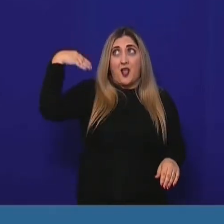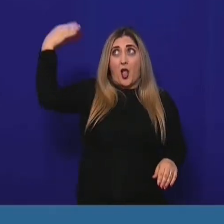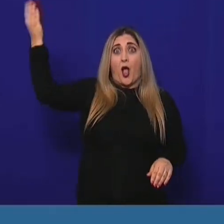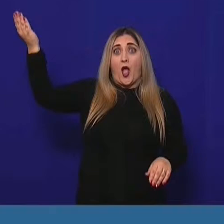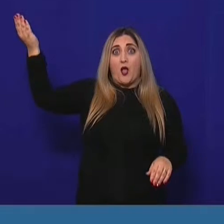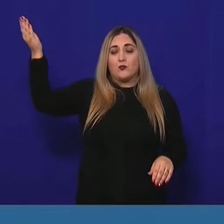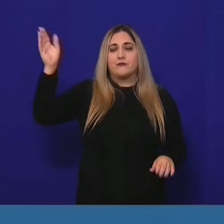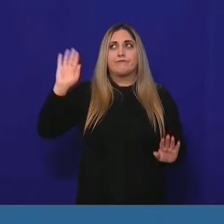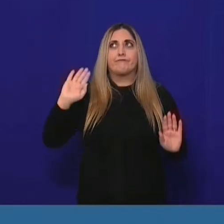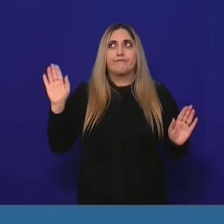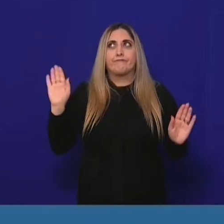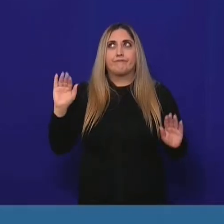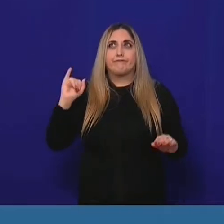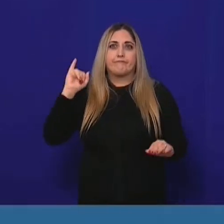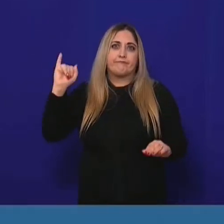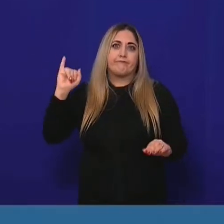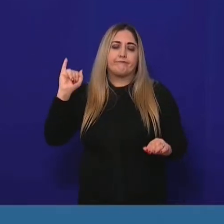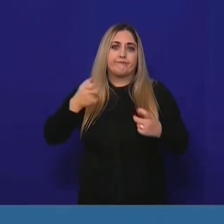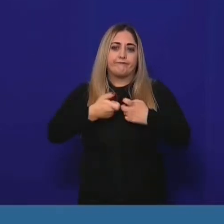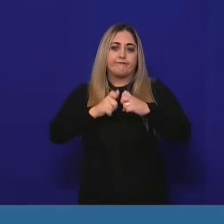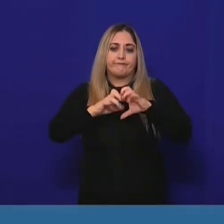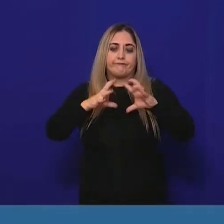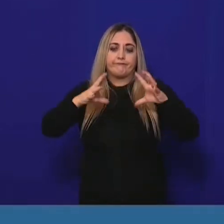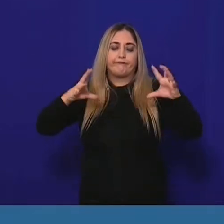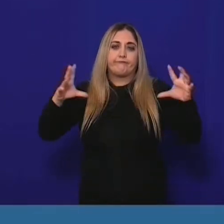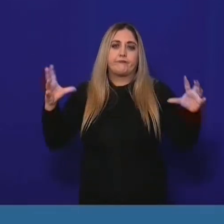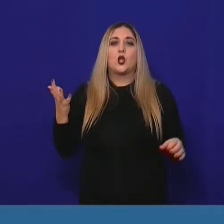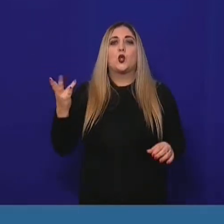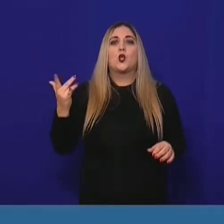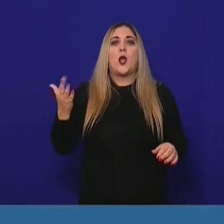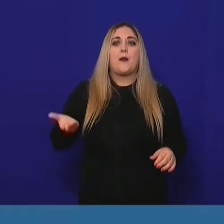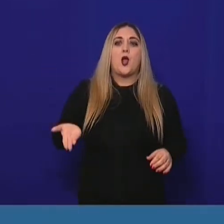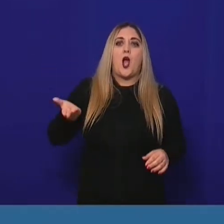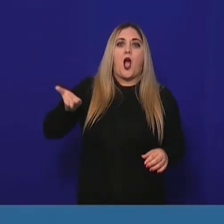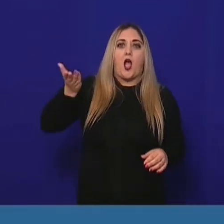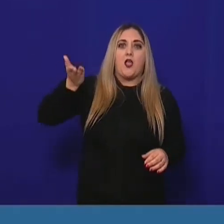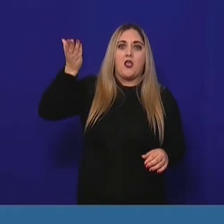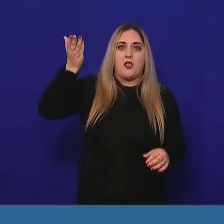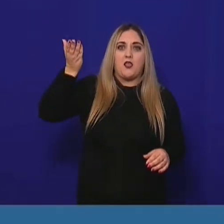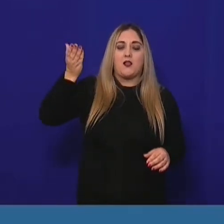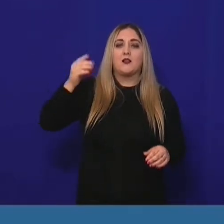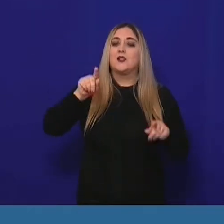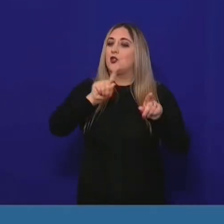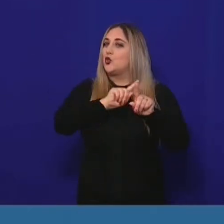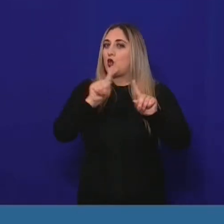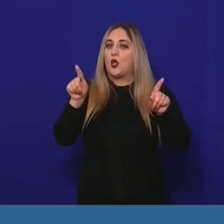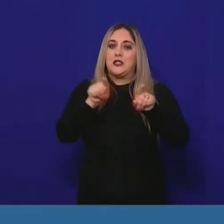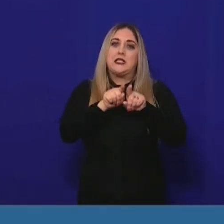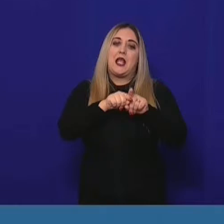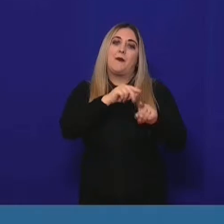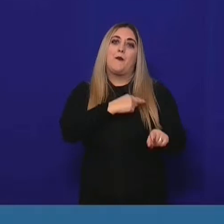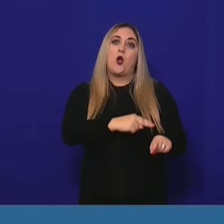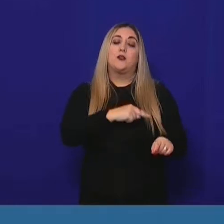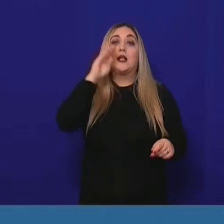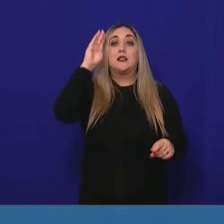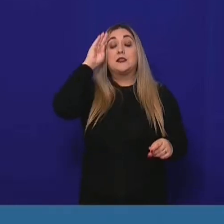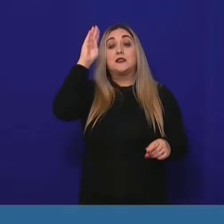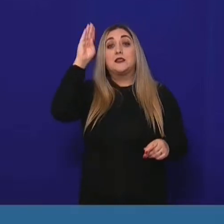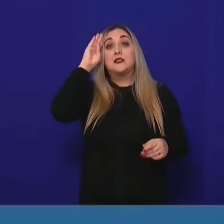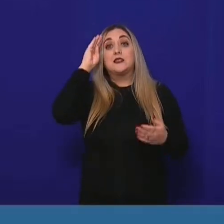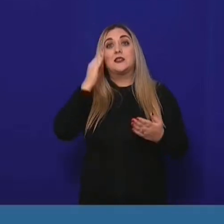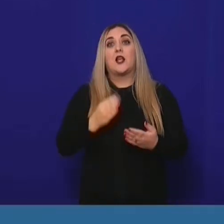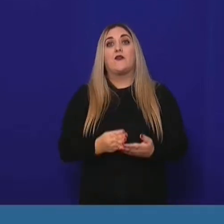other European countries are experiencing, and that they are getting increased numbers, mostly because people are